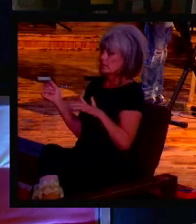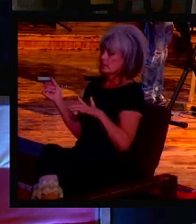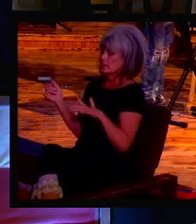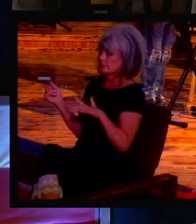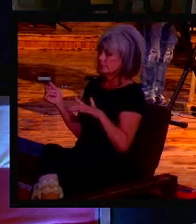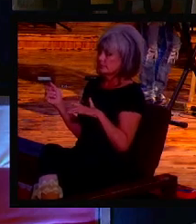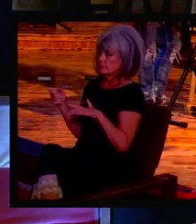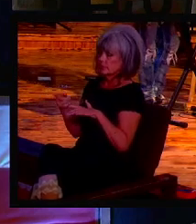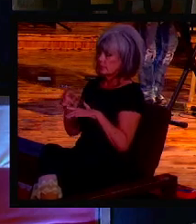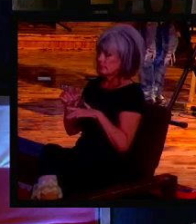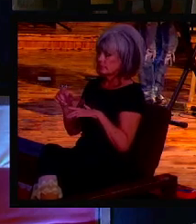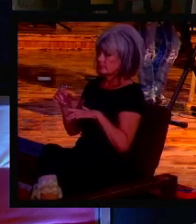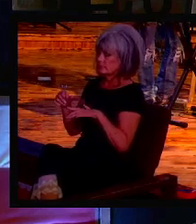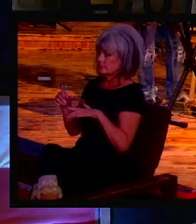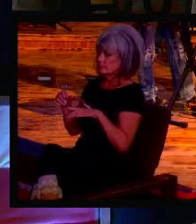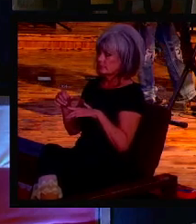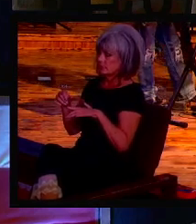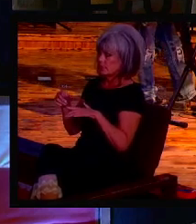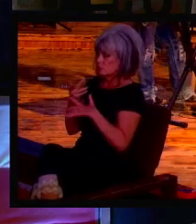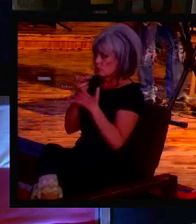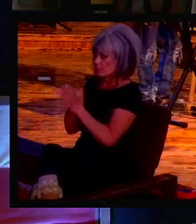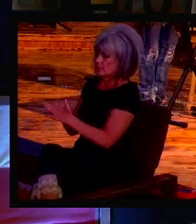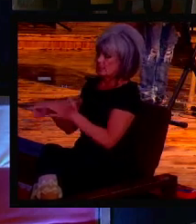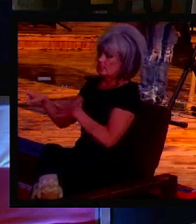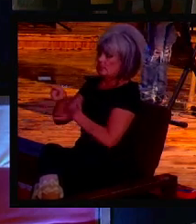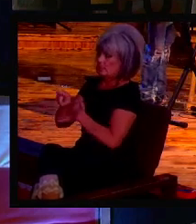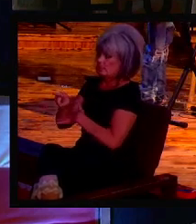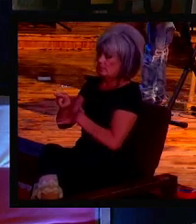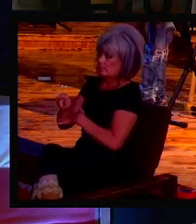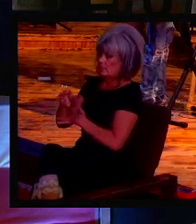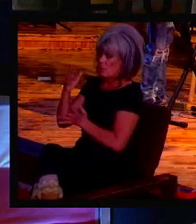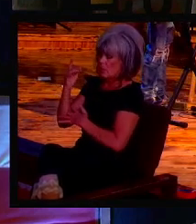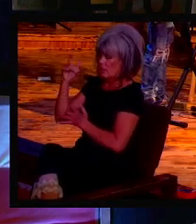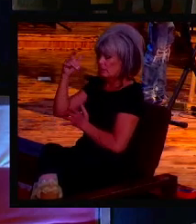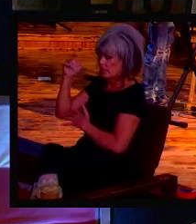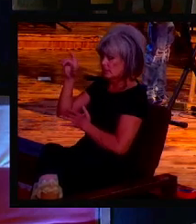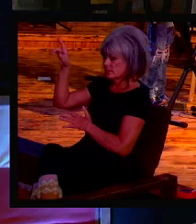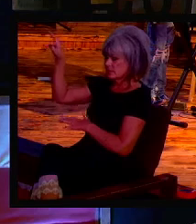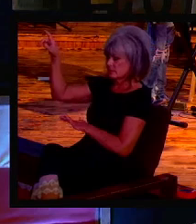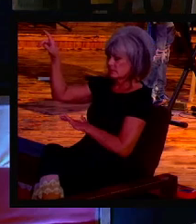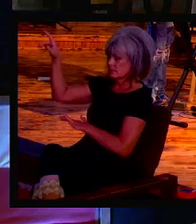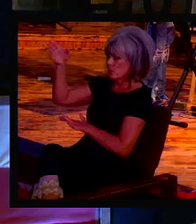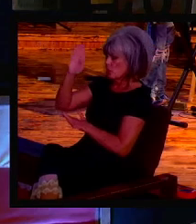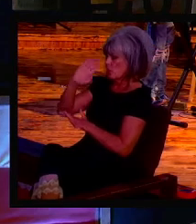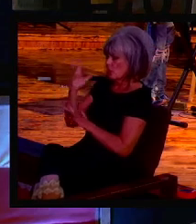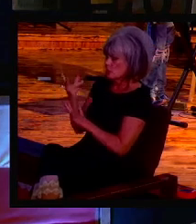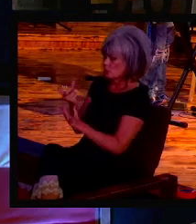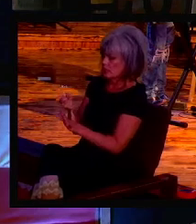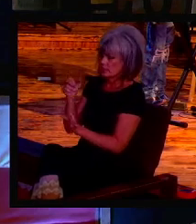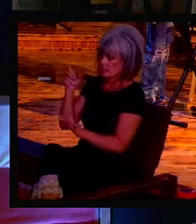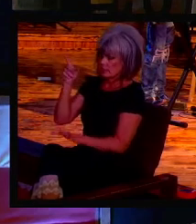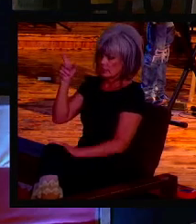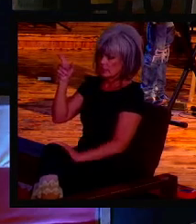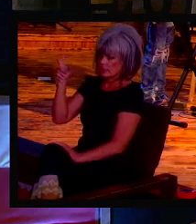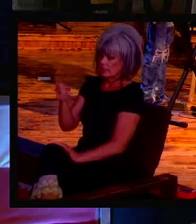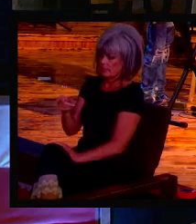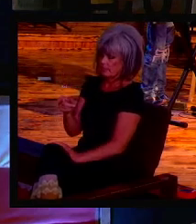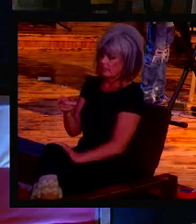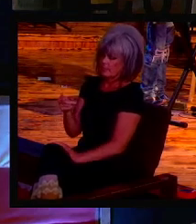him with the vision that he showed him for so many years. So would you be willing in this